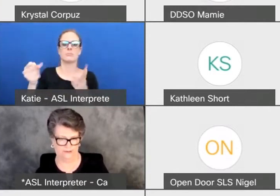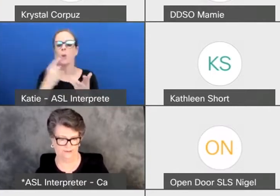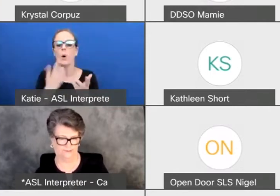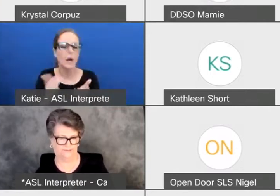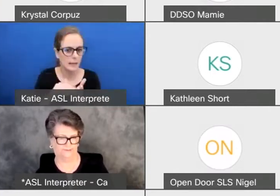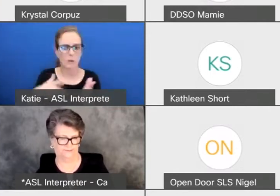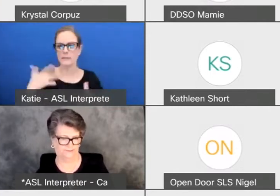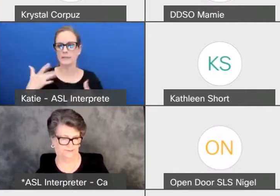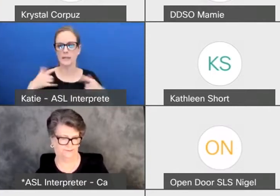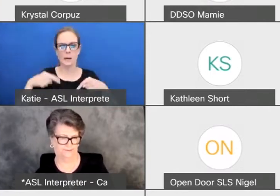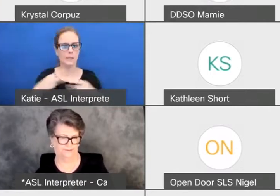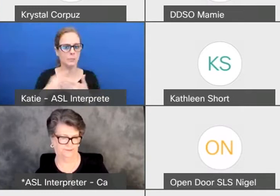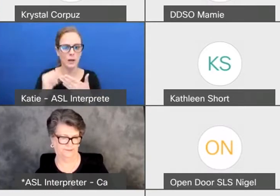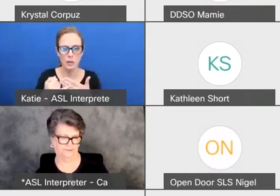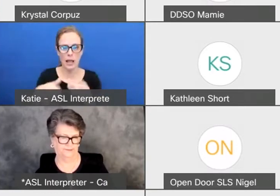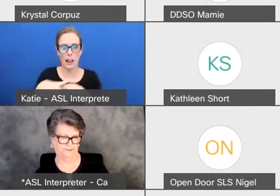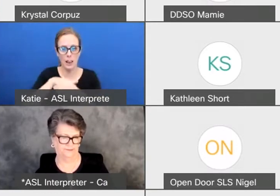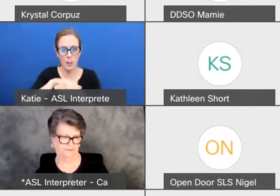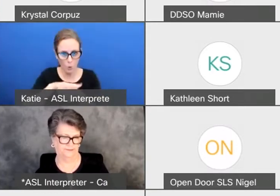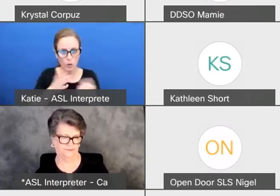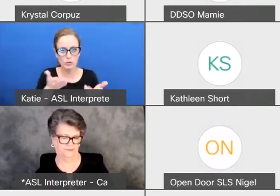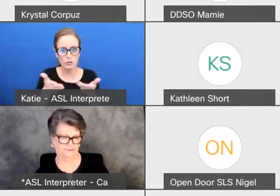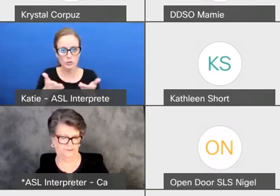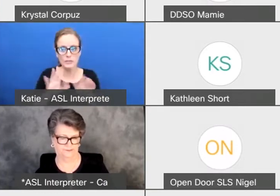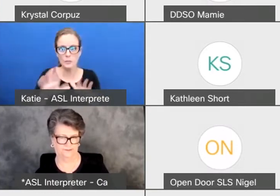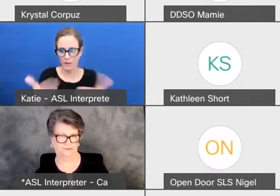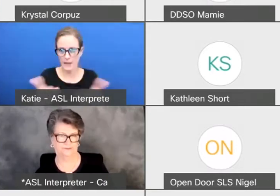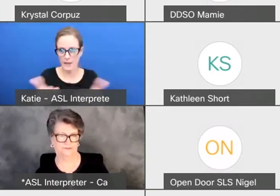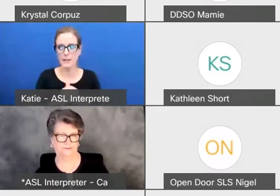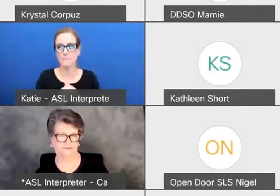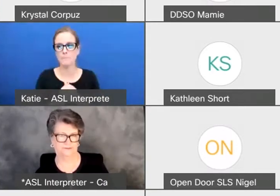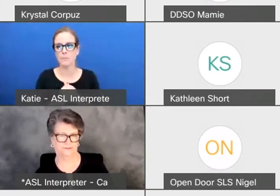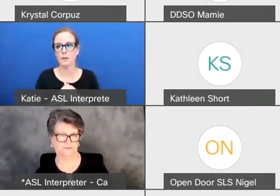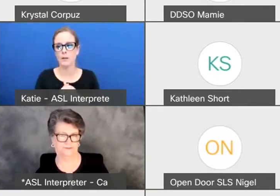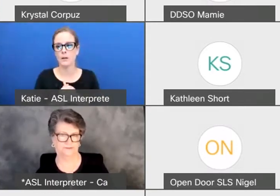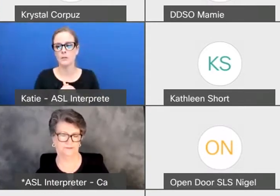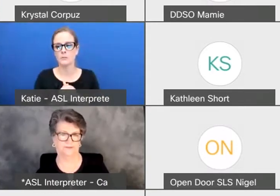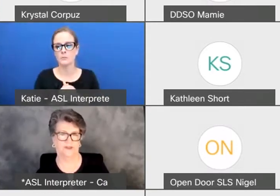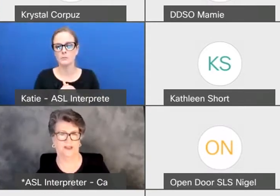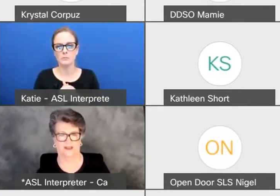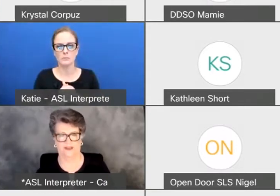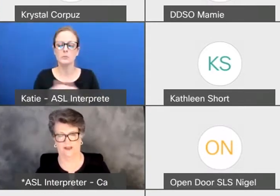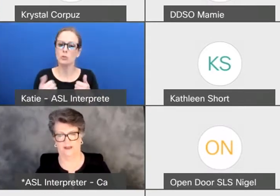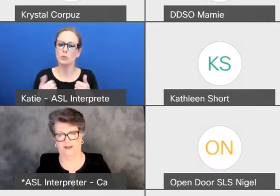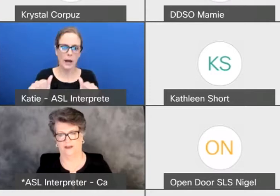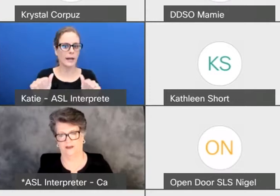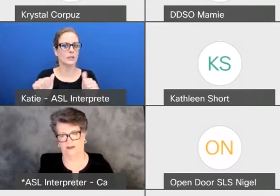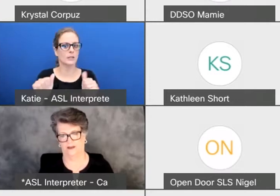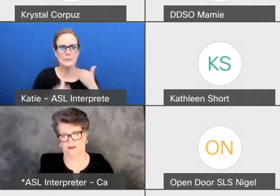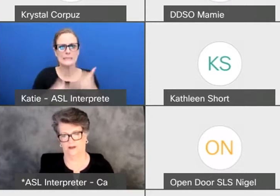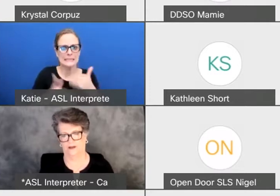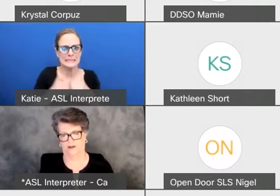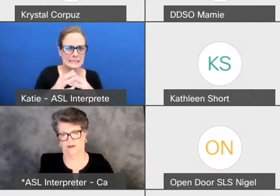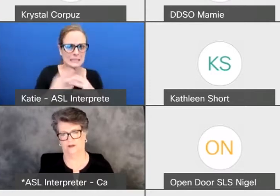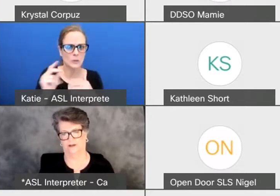excited about this, local services, and kudos to our CPP team who are trying to push this through so quickly